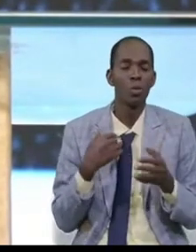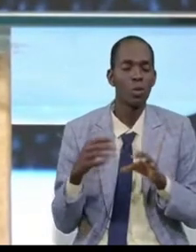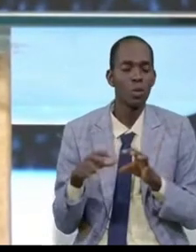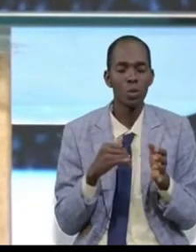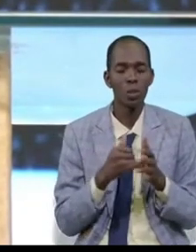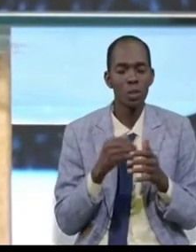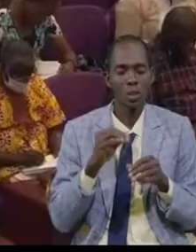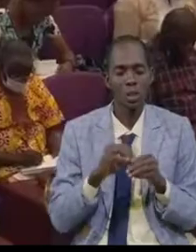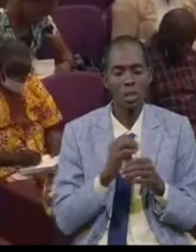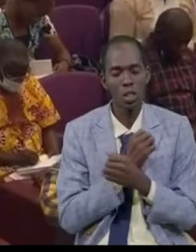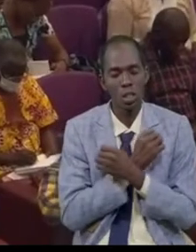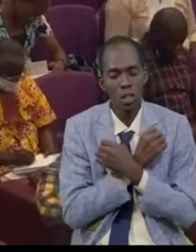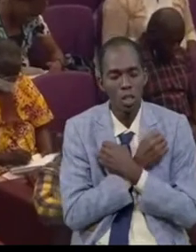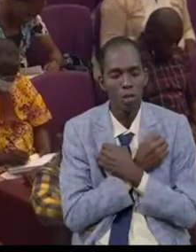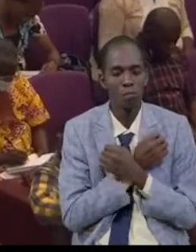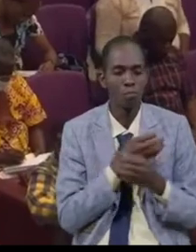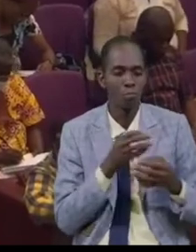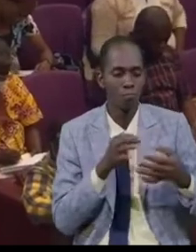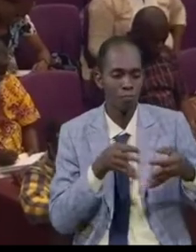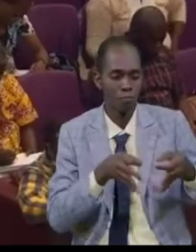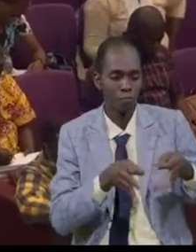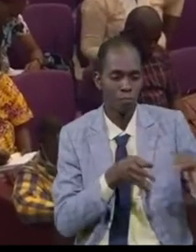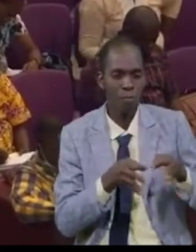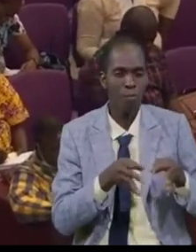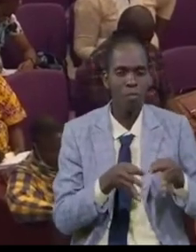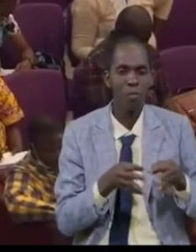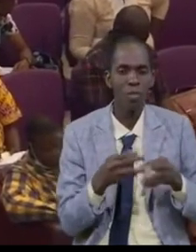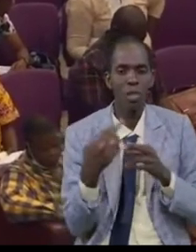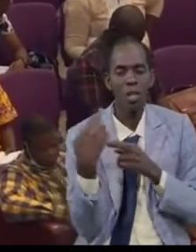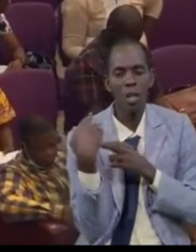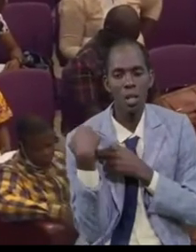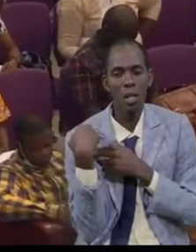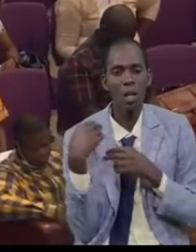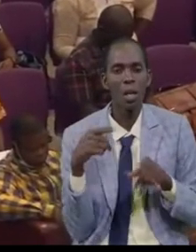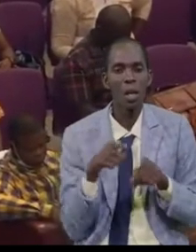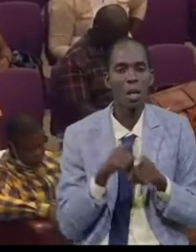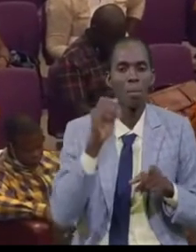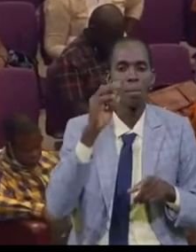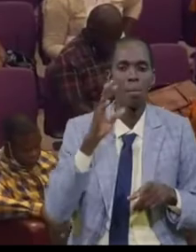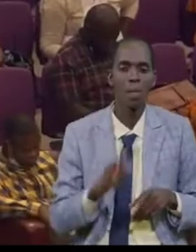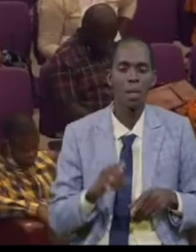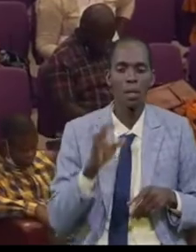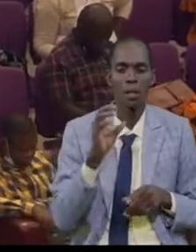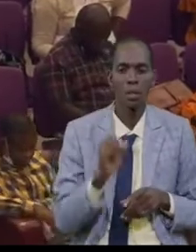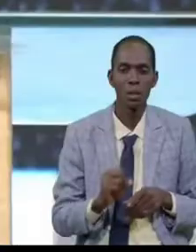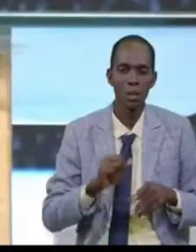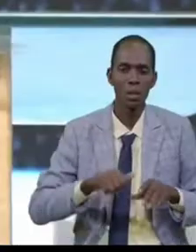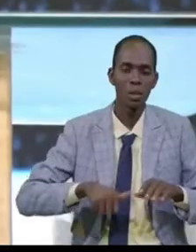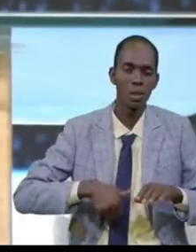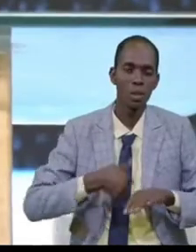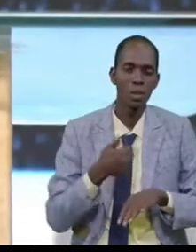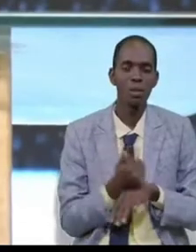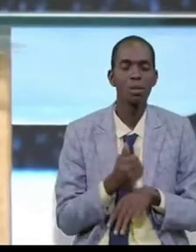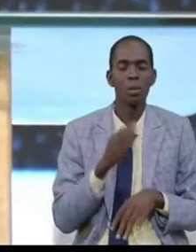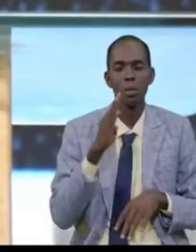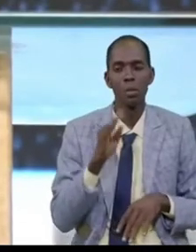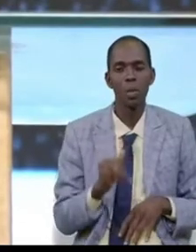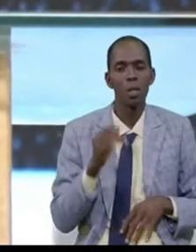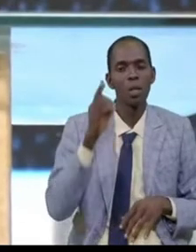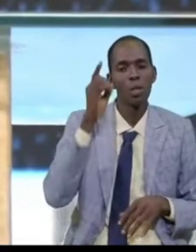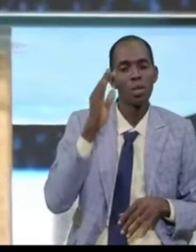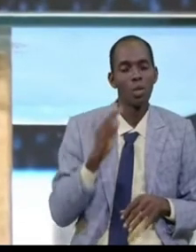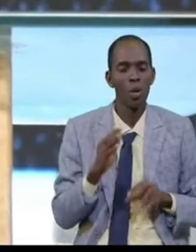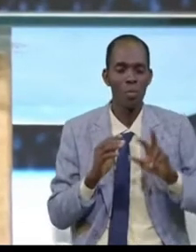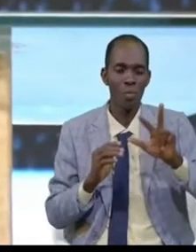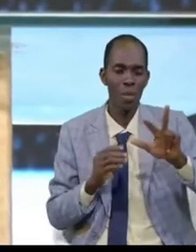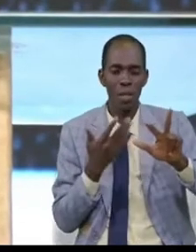in love. Prescribed responsibilities as ministers, sealed by God. Three things